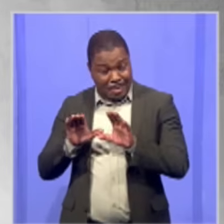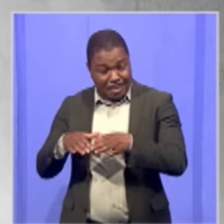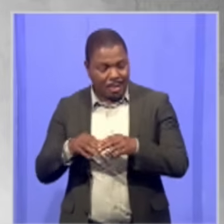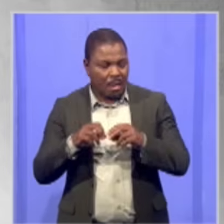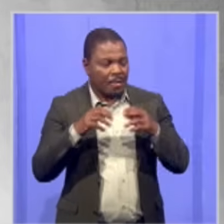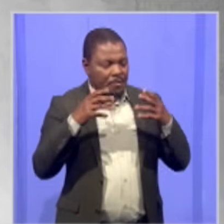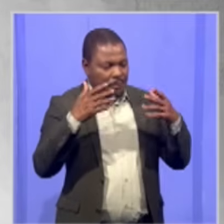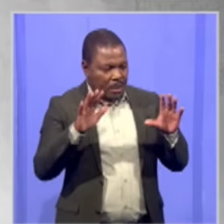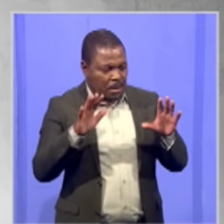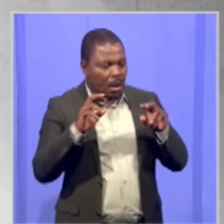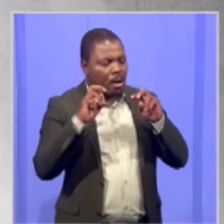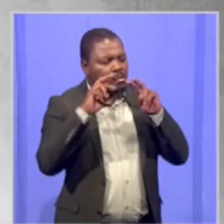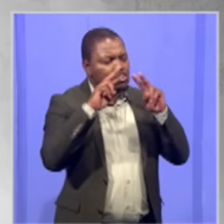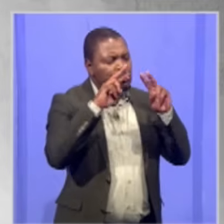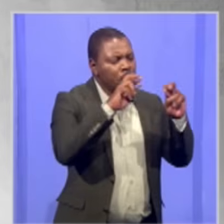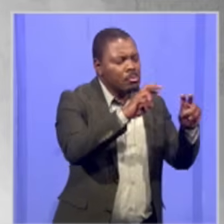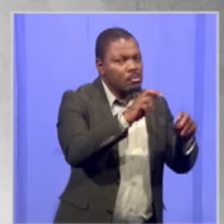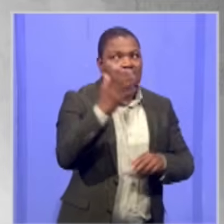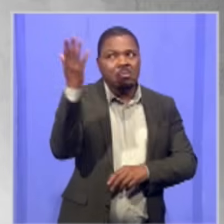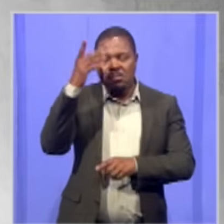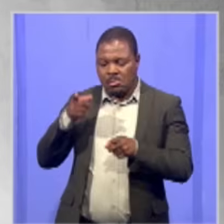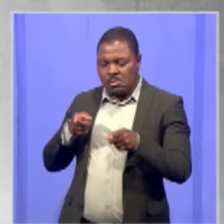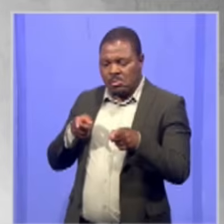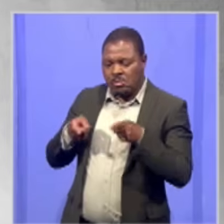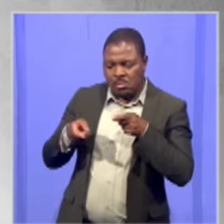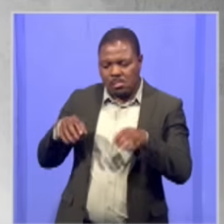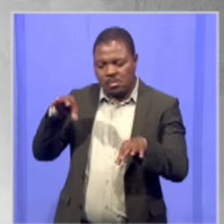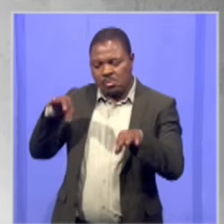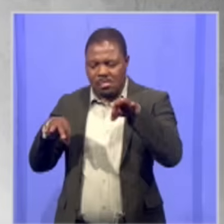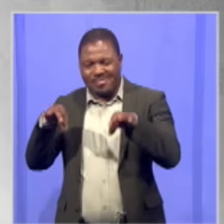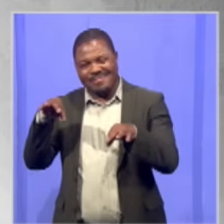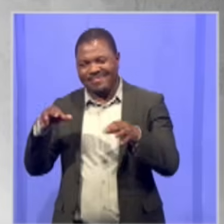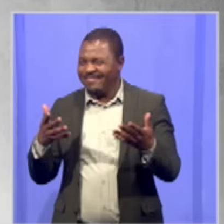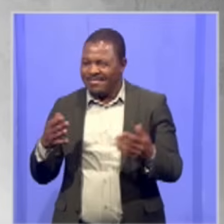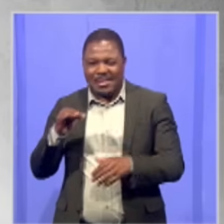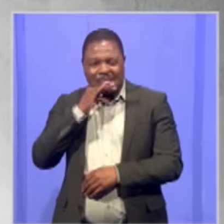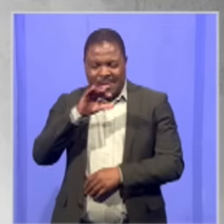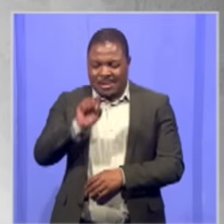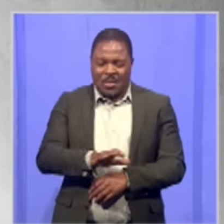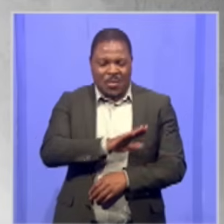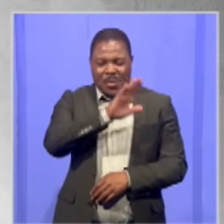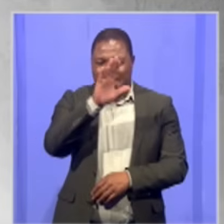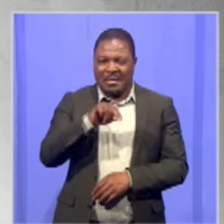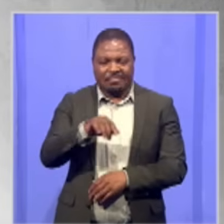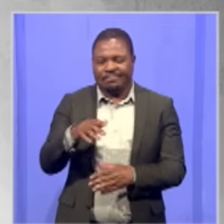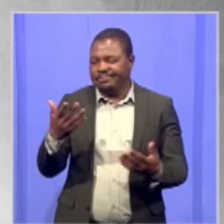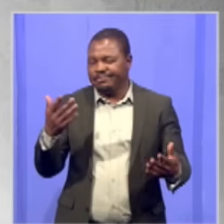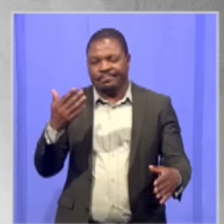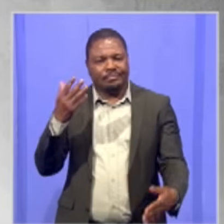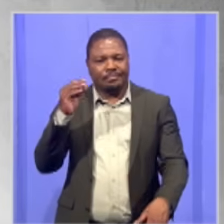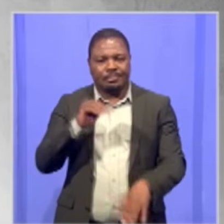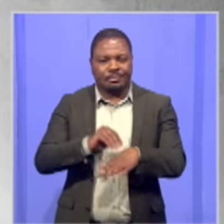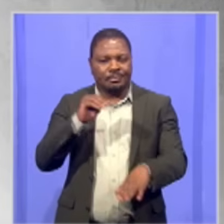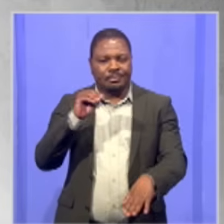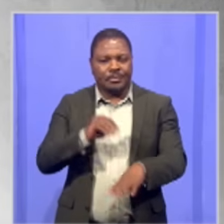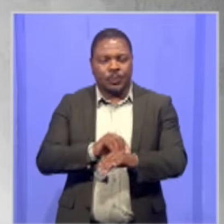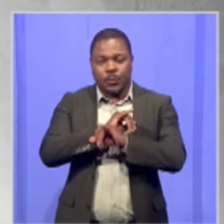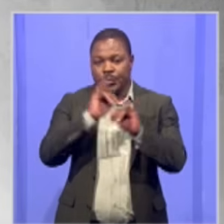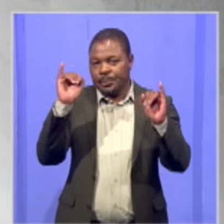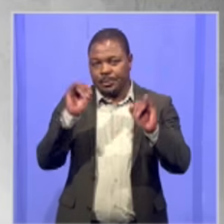leng hore e tlo controller ke someone else out there gona Afrika ya rona e kene ka hara ha mmati.